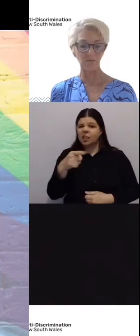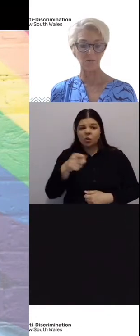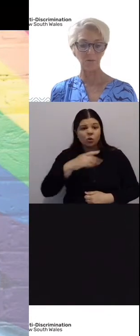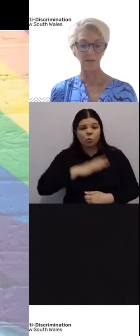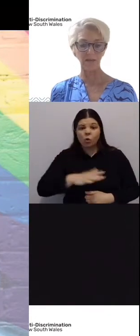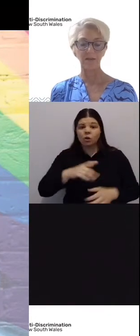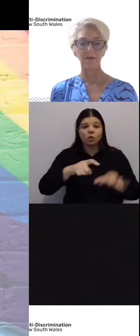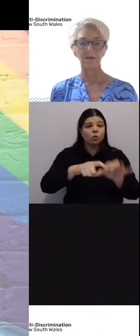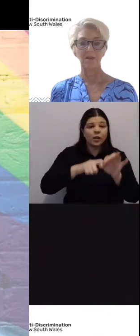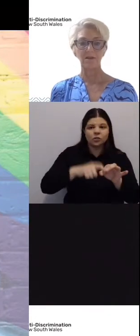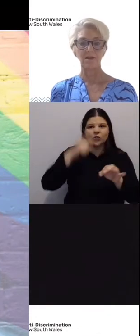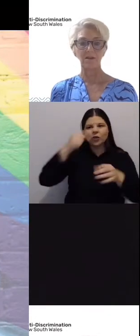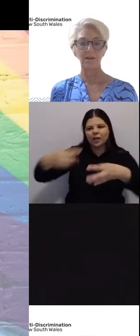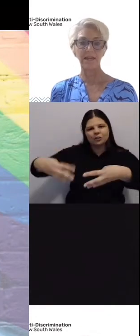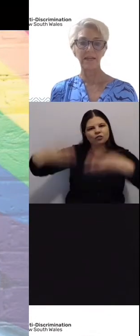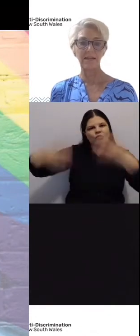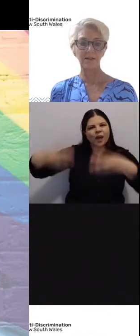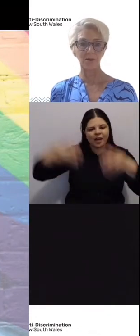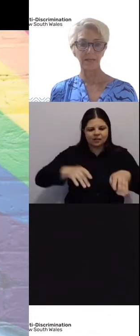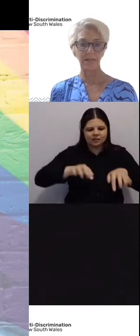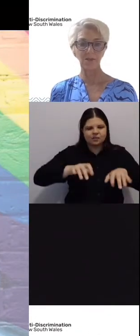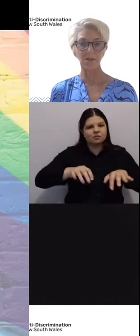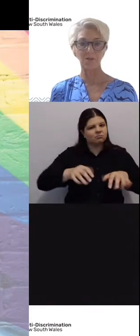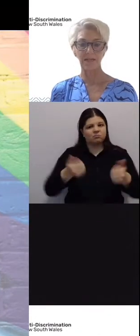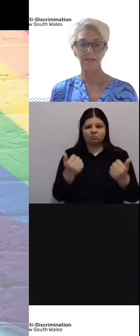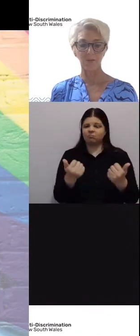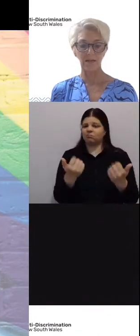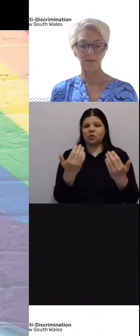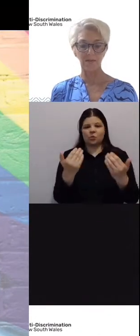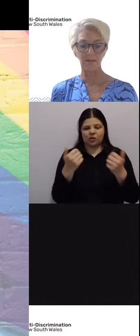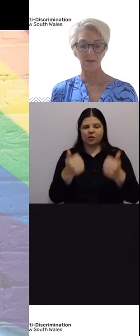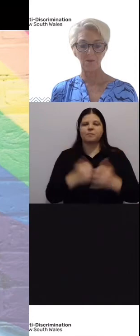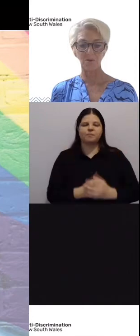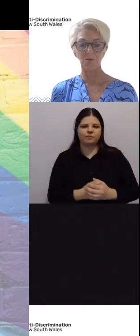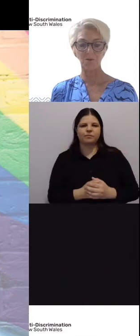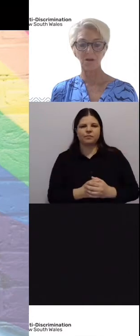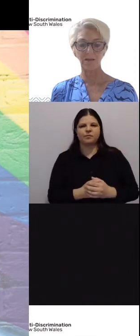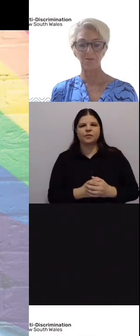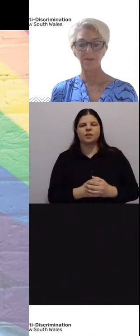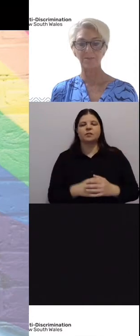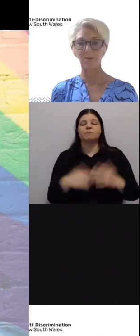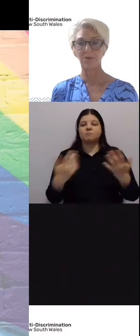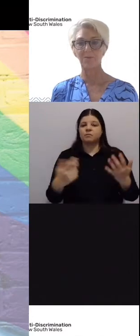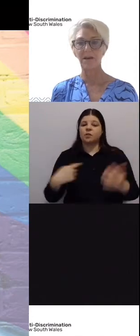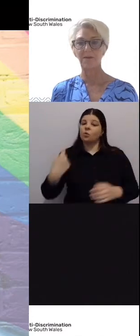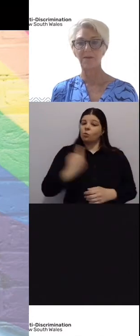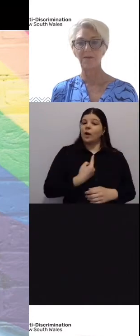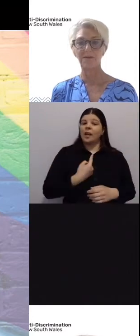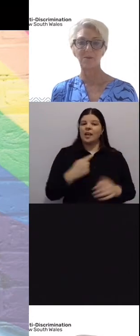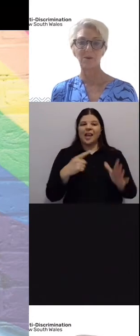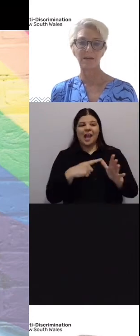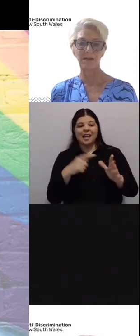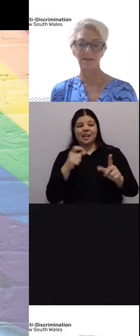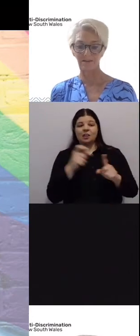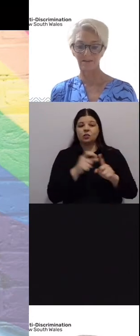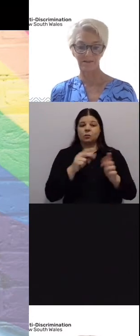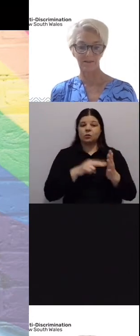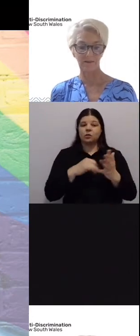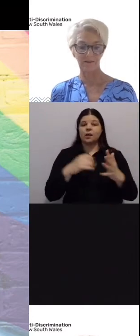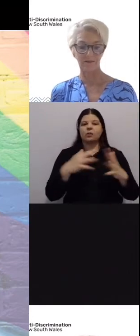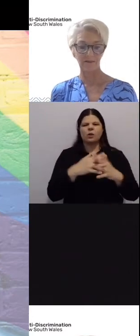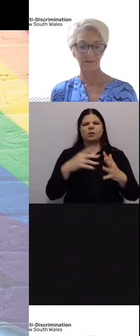the chat room, and Anti-Discrimination New South Wales will try to respond to them after the webinar.